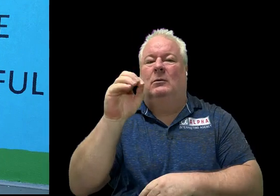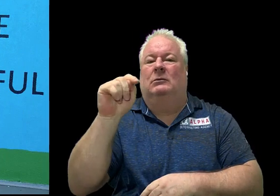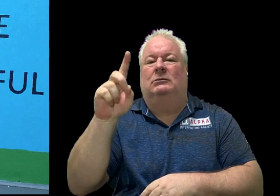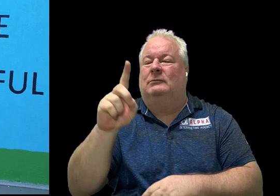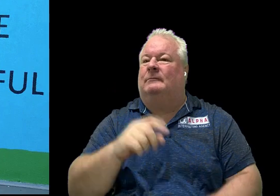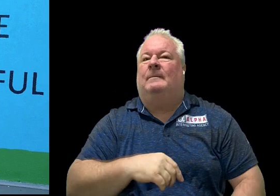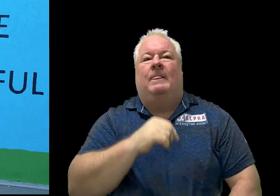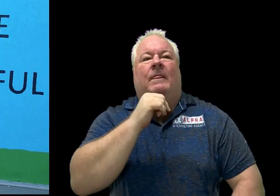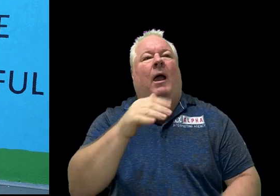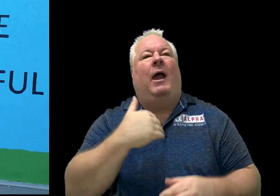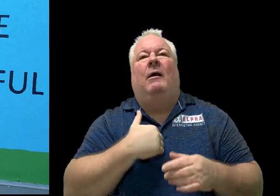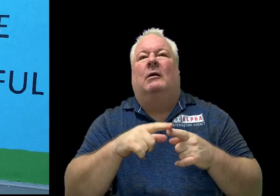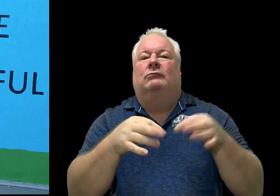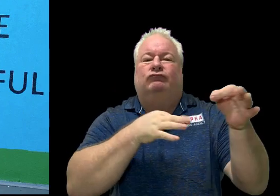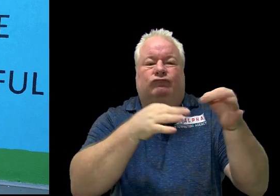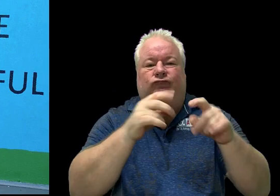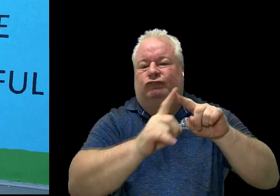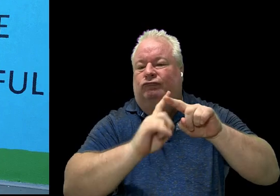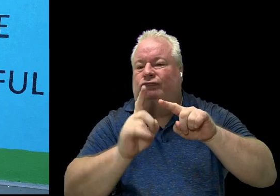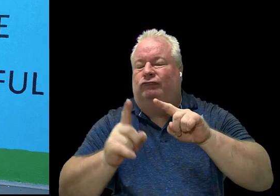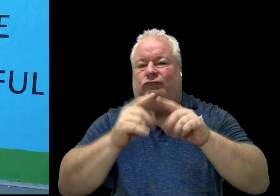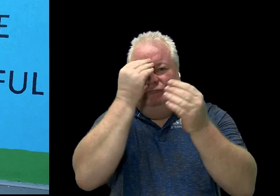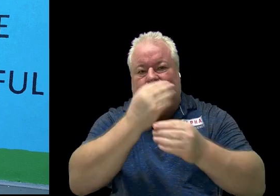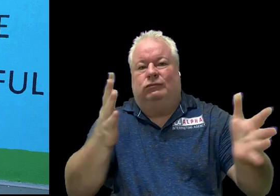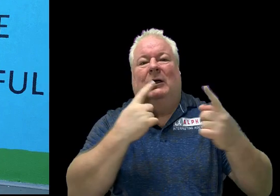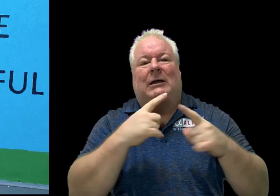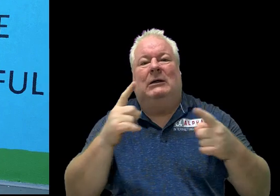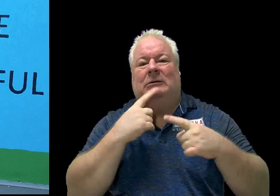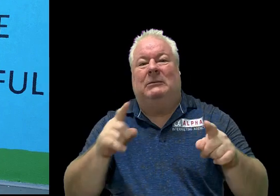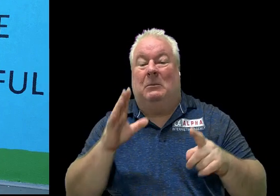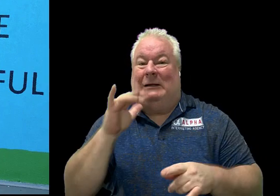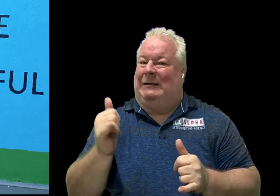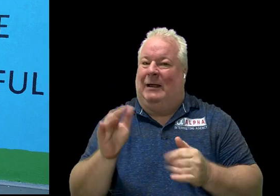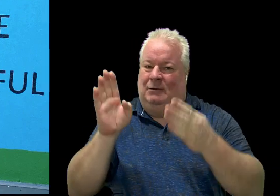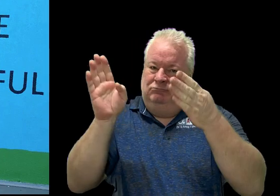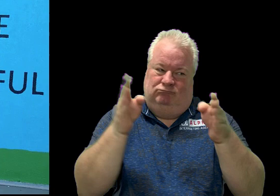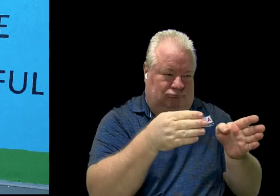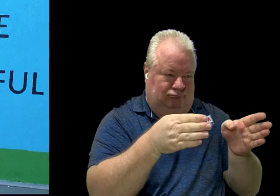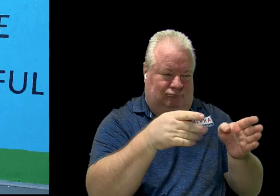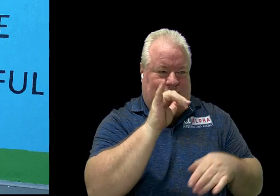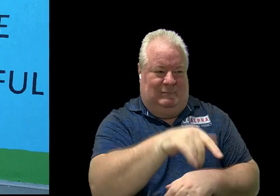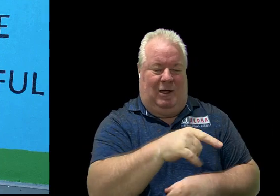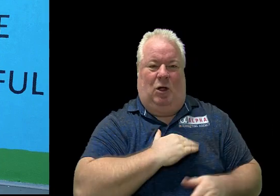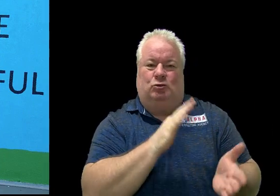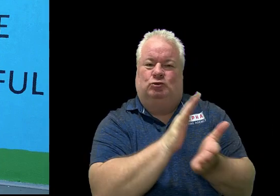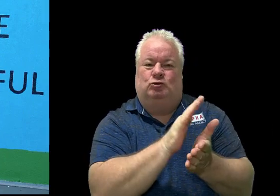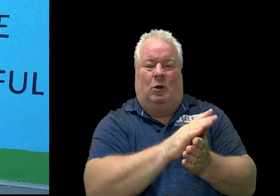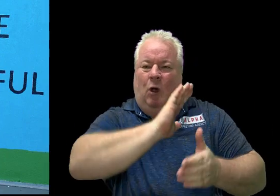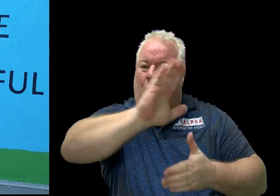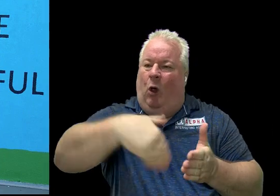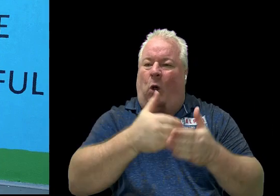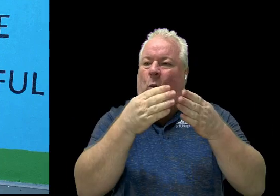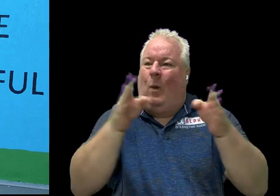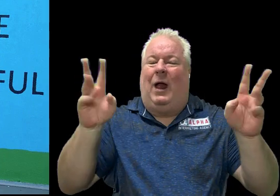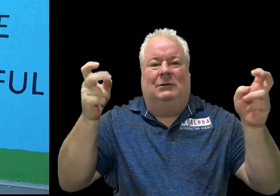there will not be the typical morning announcements, because today we have our school-wide